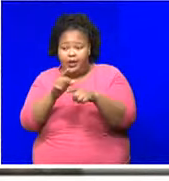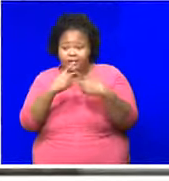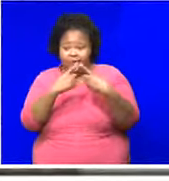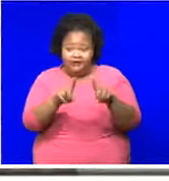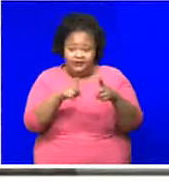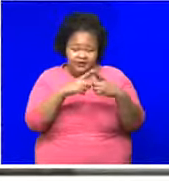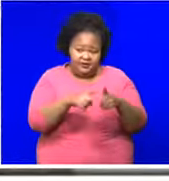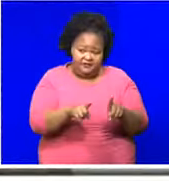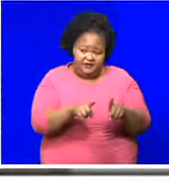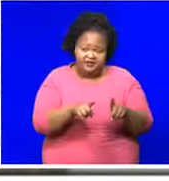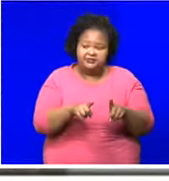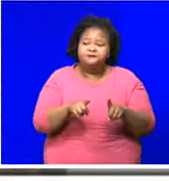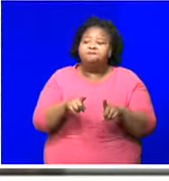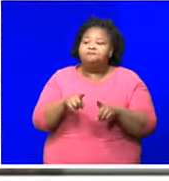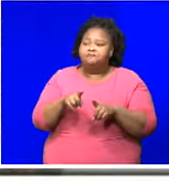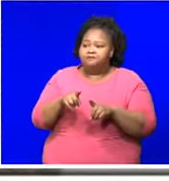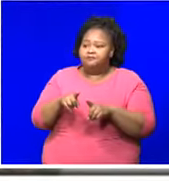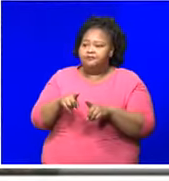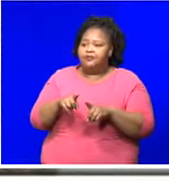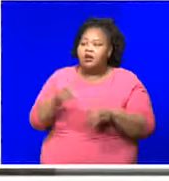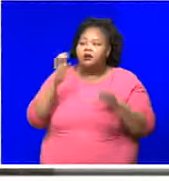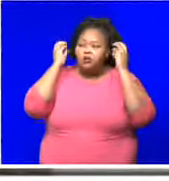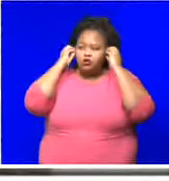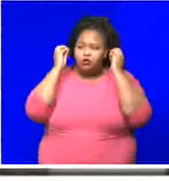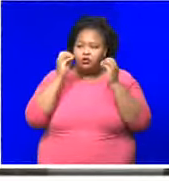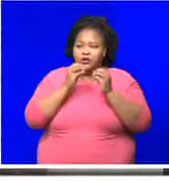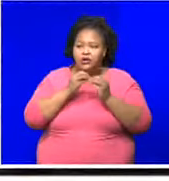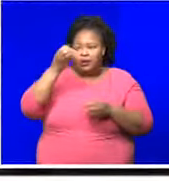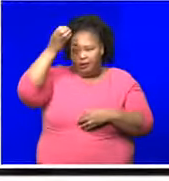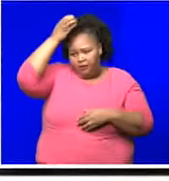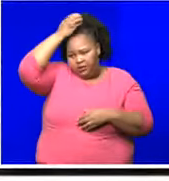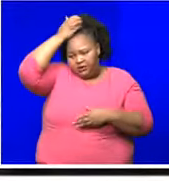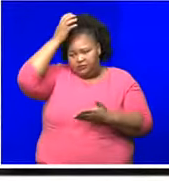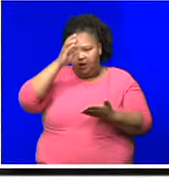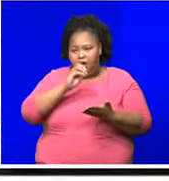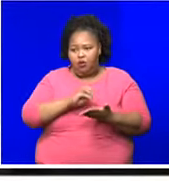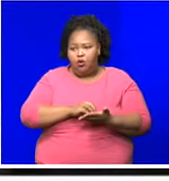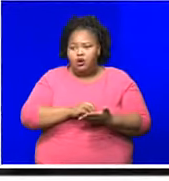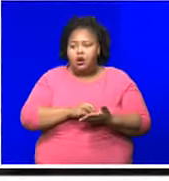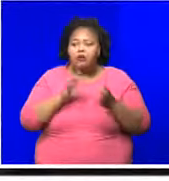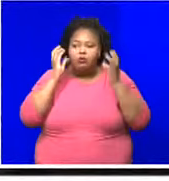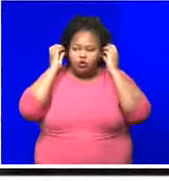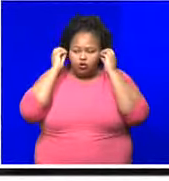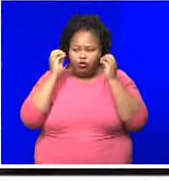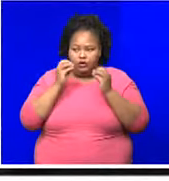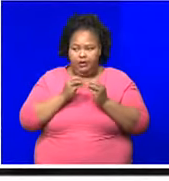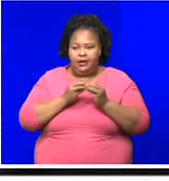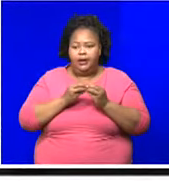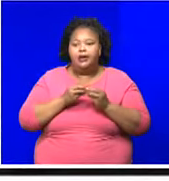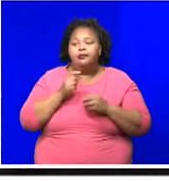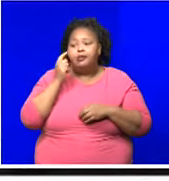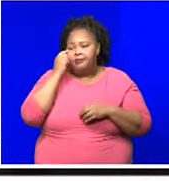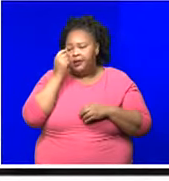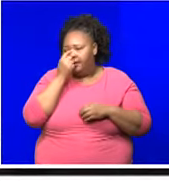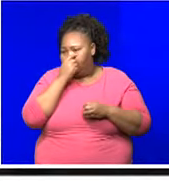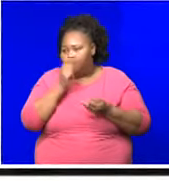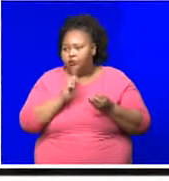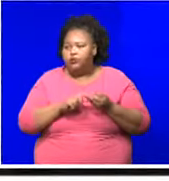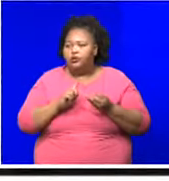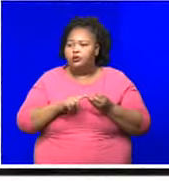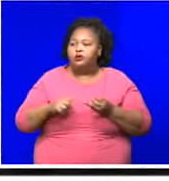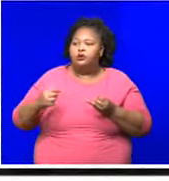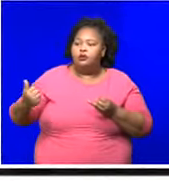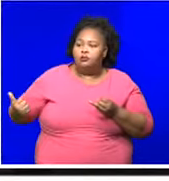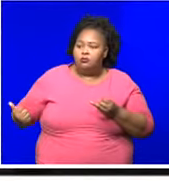give health services to the people. These include eye specialists, physiotherapy specialists, diabetes and breast